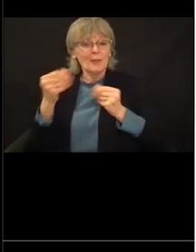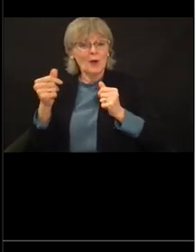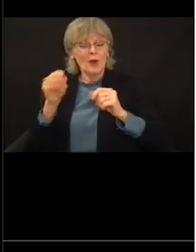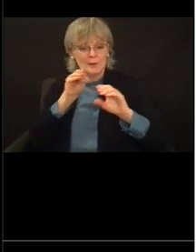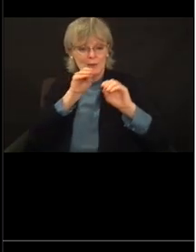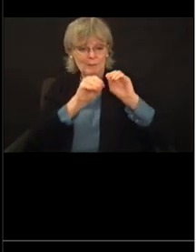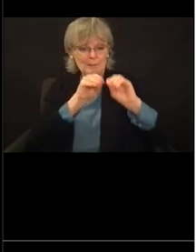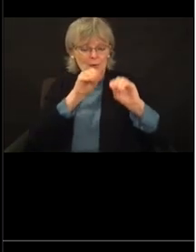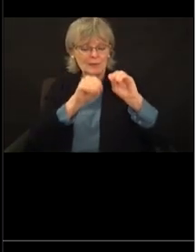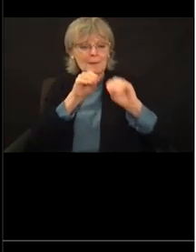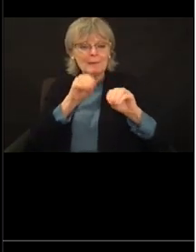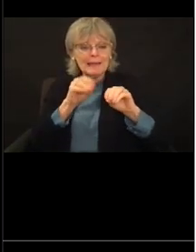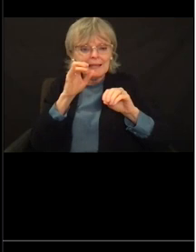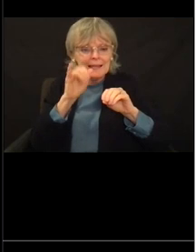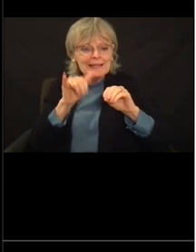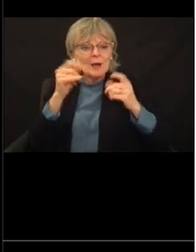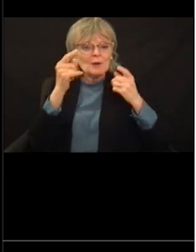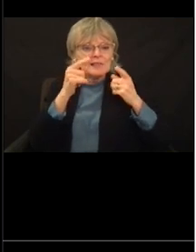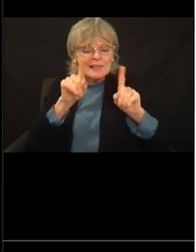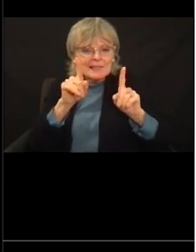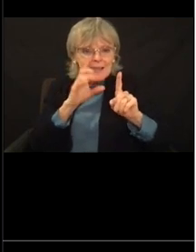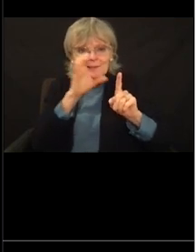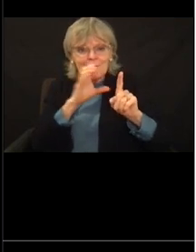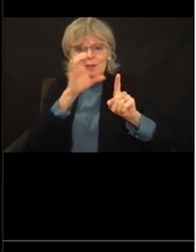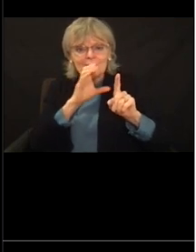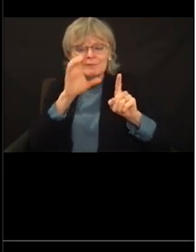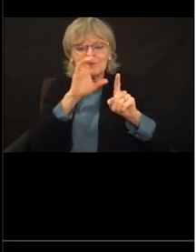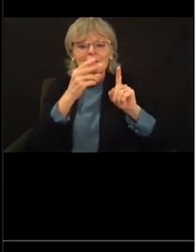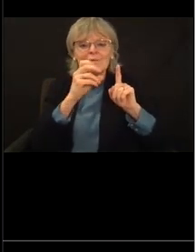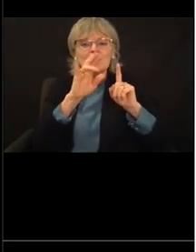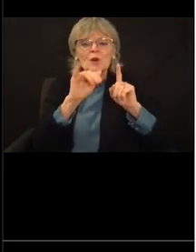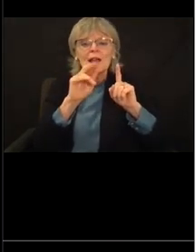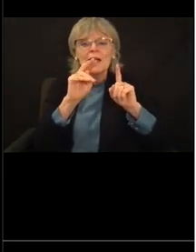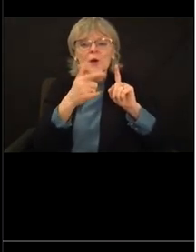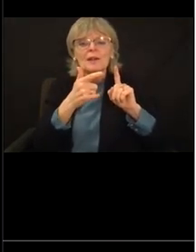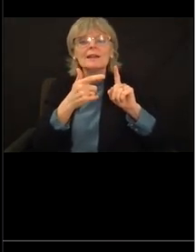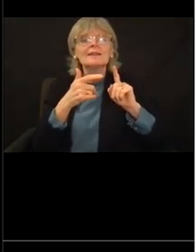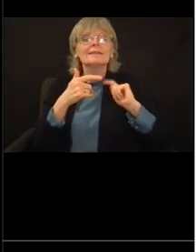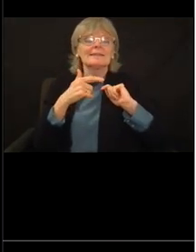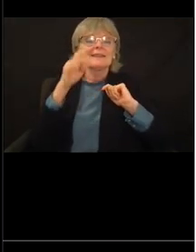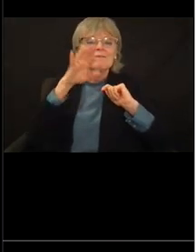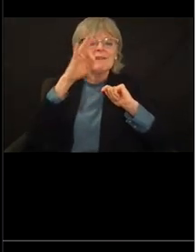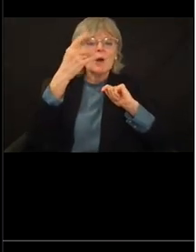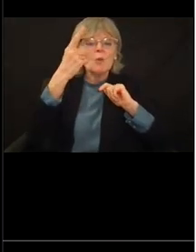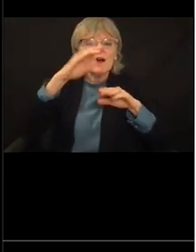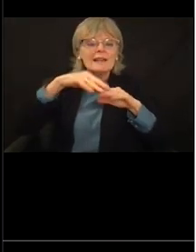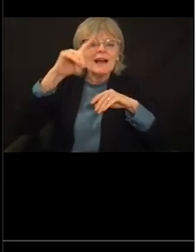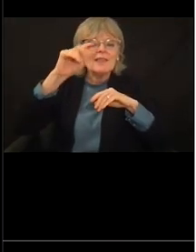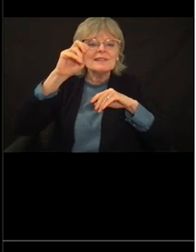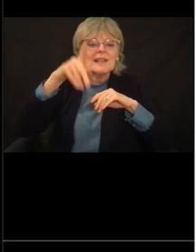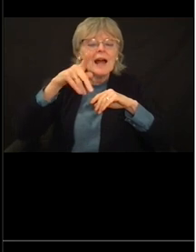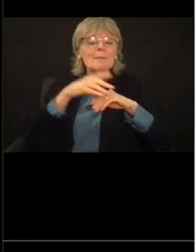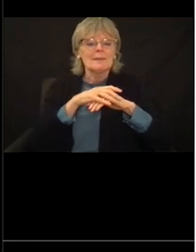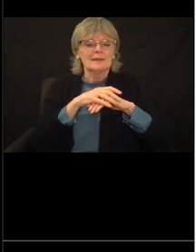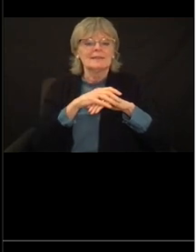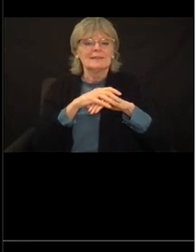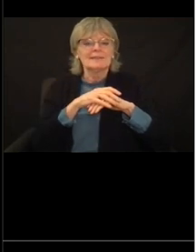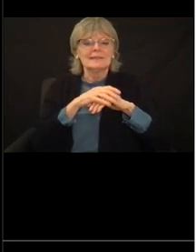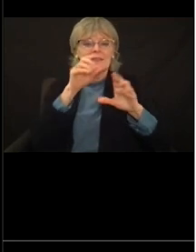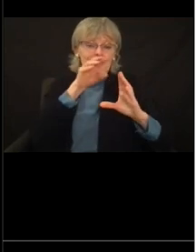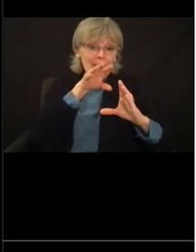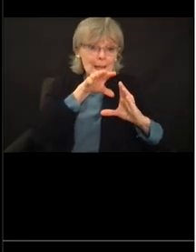can see this seal is being successful in finding it. This seal seems to have found one on the top. And then they pull this out, and that's